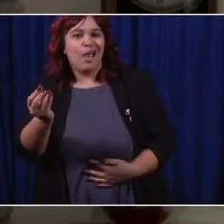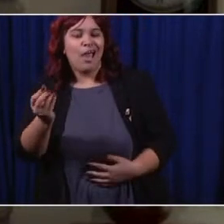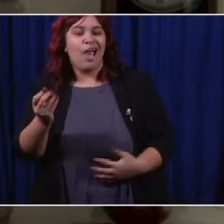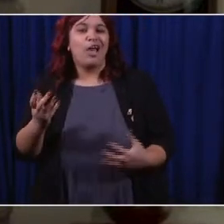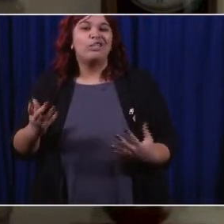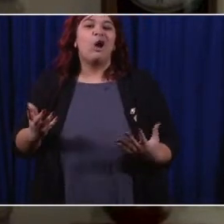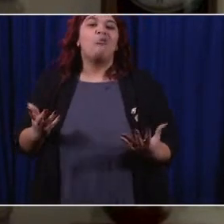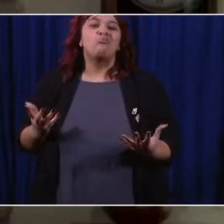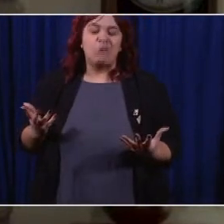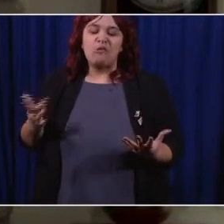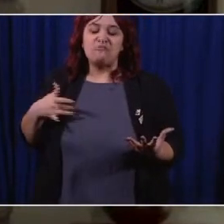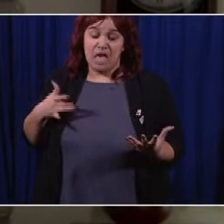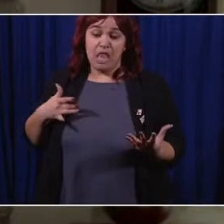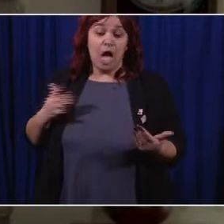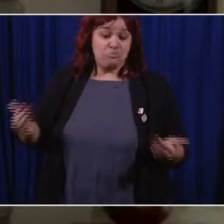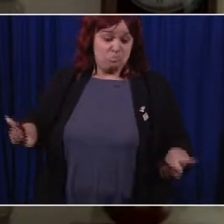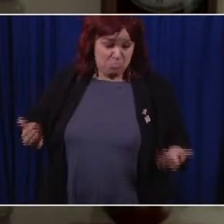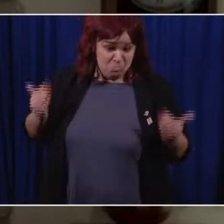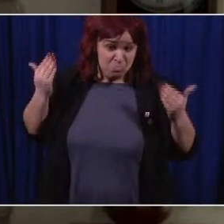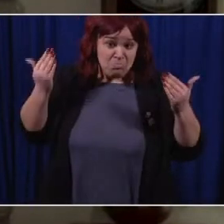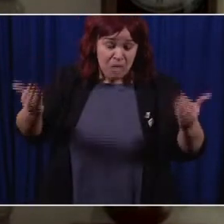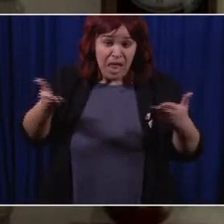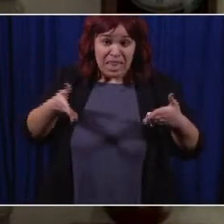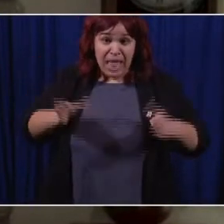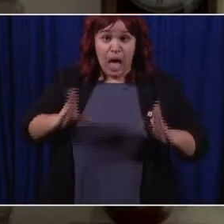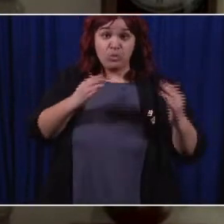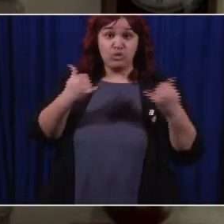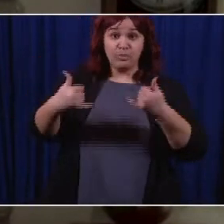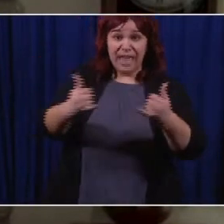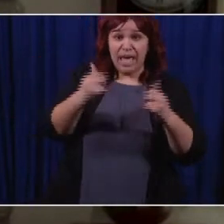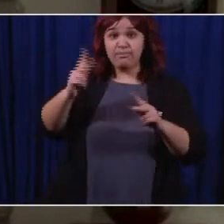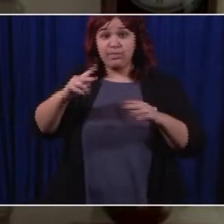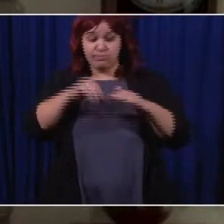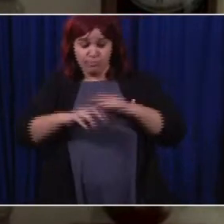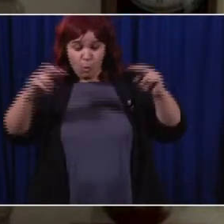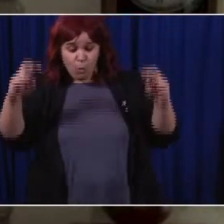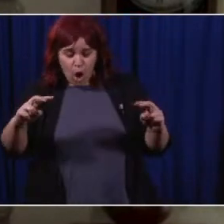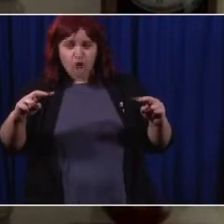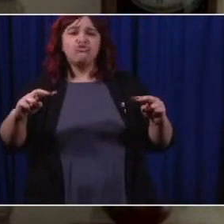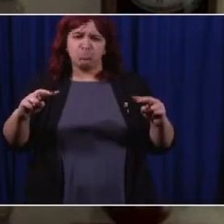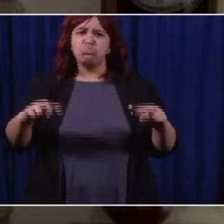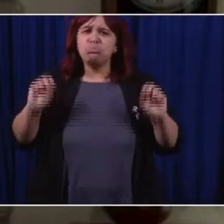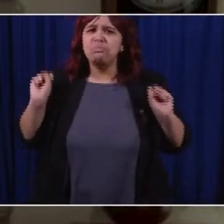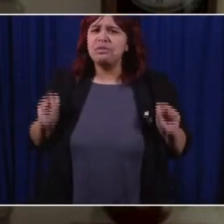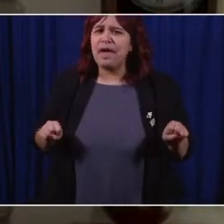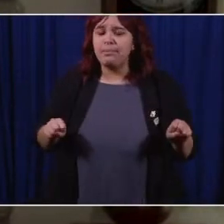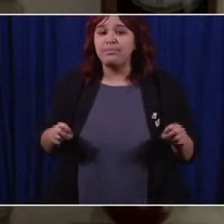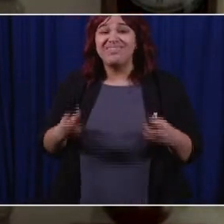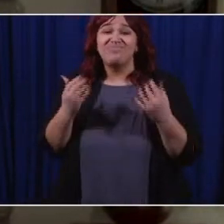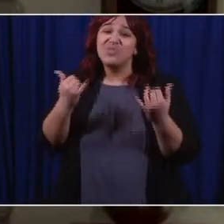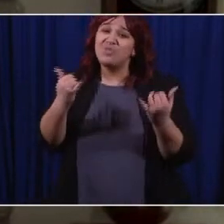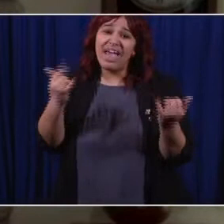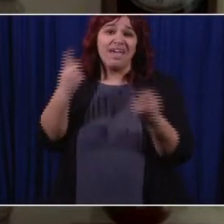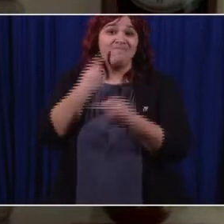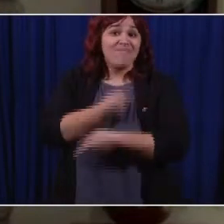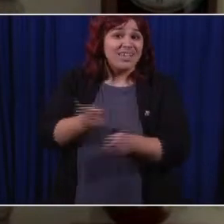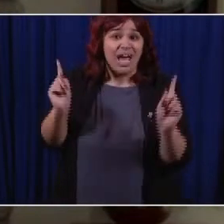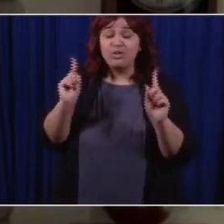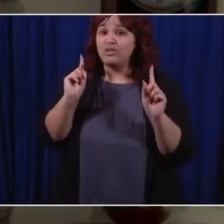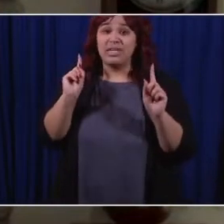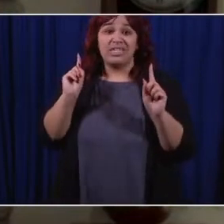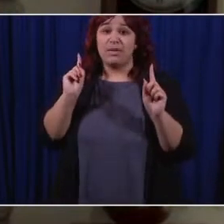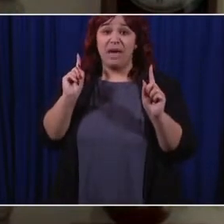done safely. But we're looking at that now, and I really don't have anything to announce today, but we'll have something